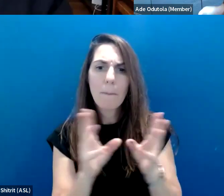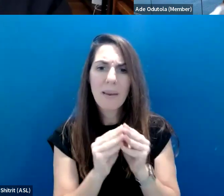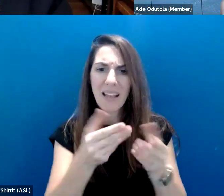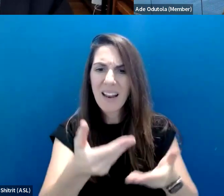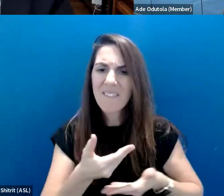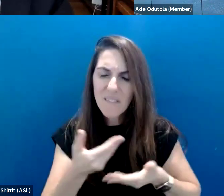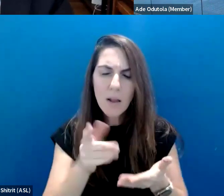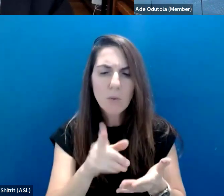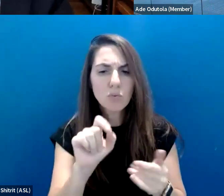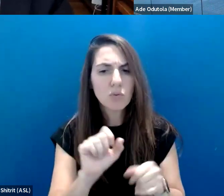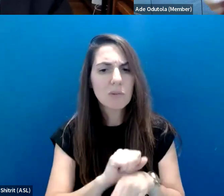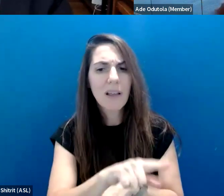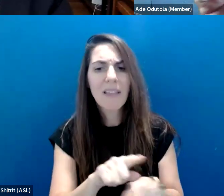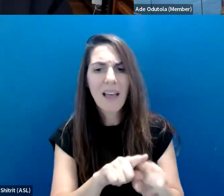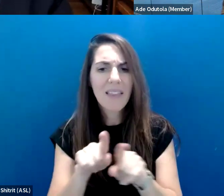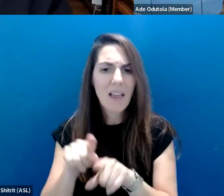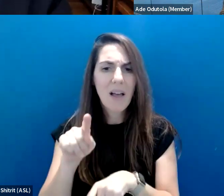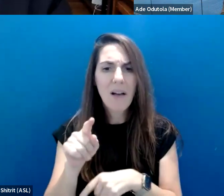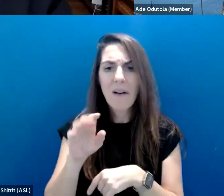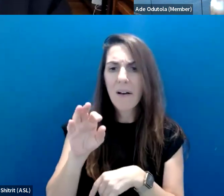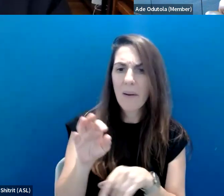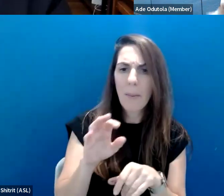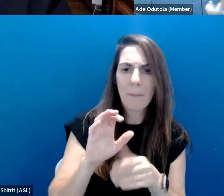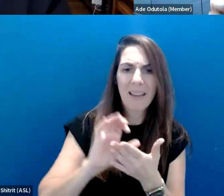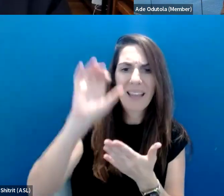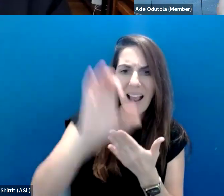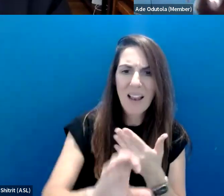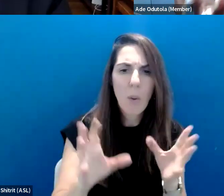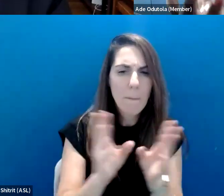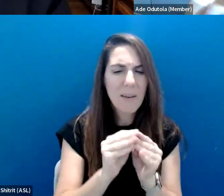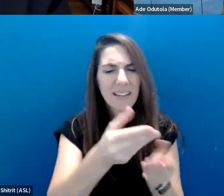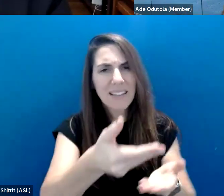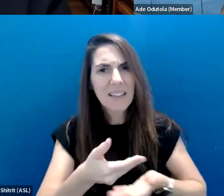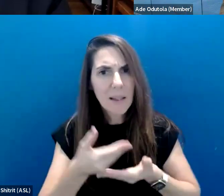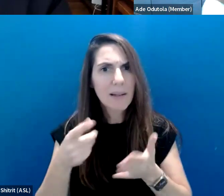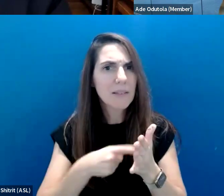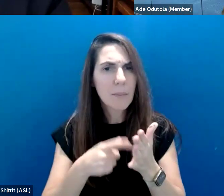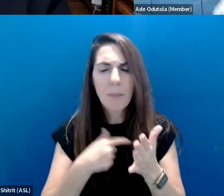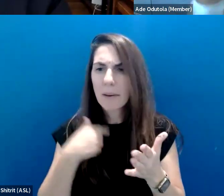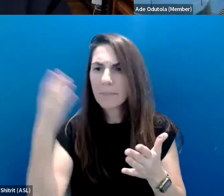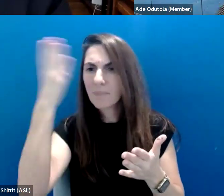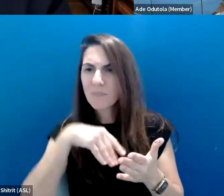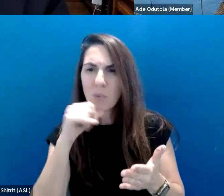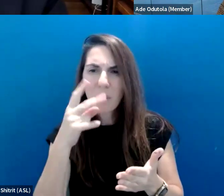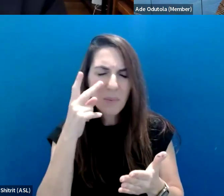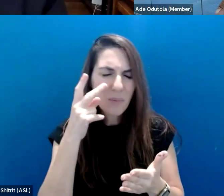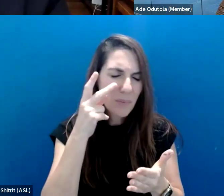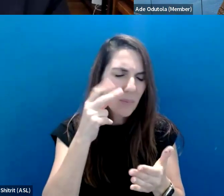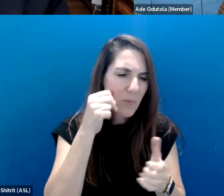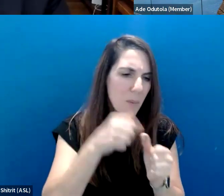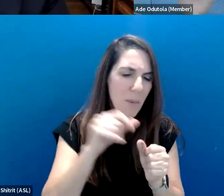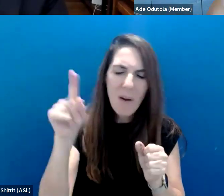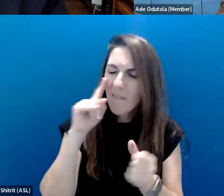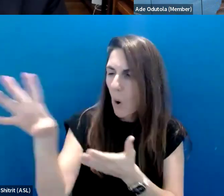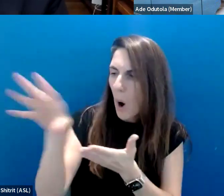at my calendar, and if there's an email with a link saying that I have a meeting, I don't say it. If I don't remember to copy it and create a meeting invite for myself